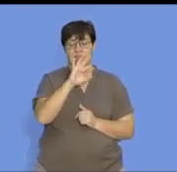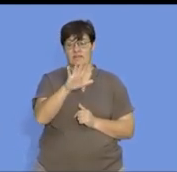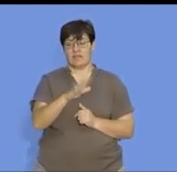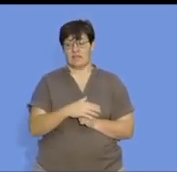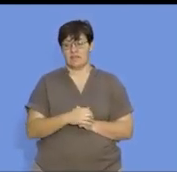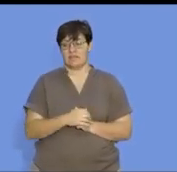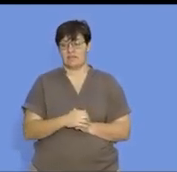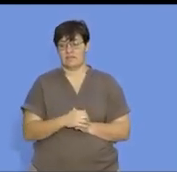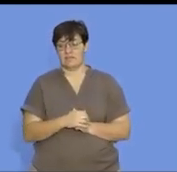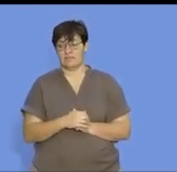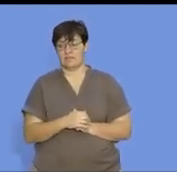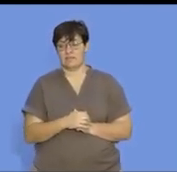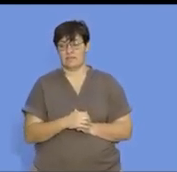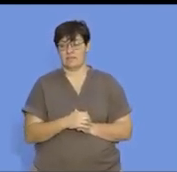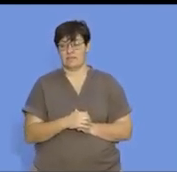7,35.